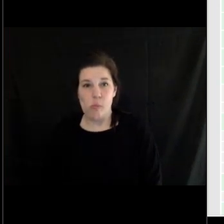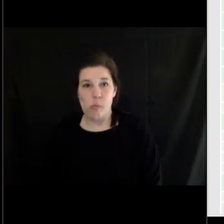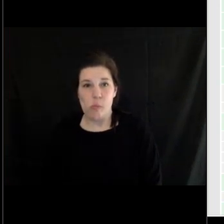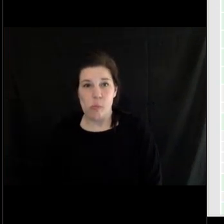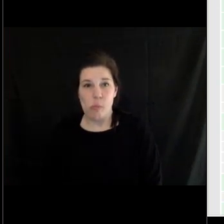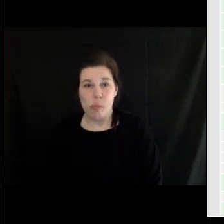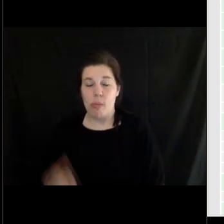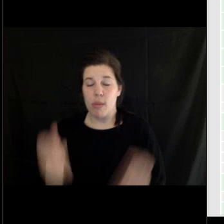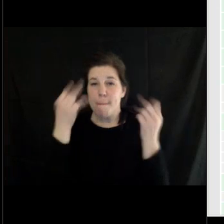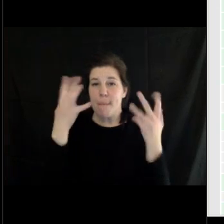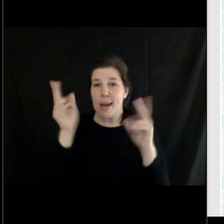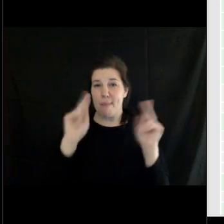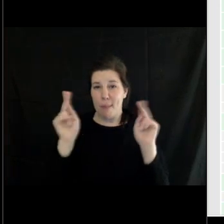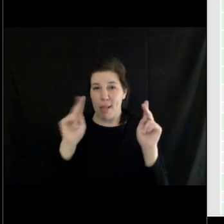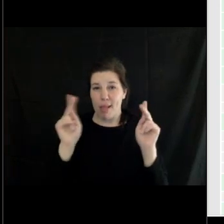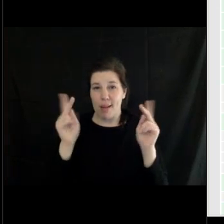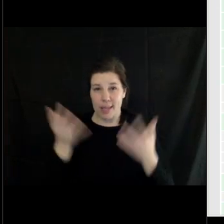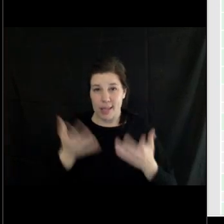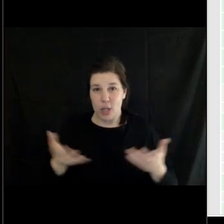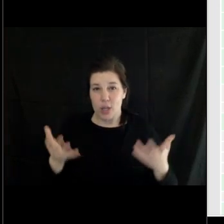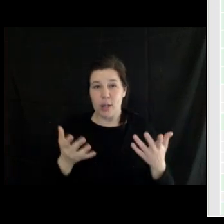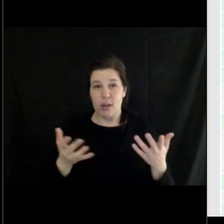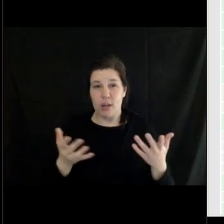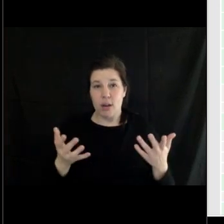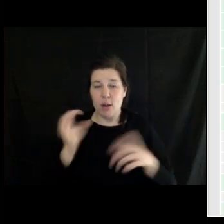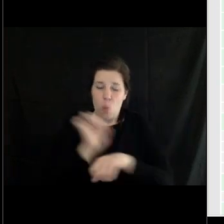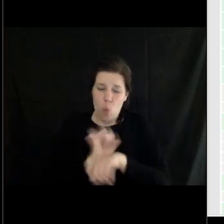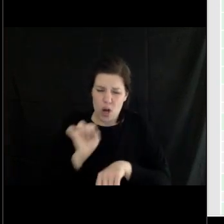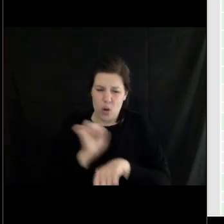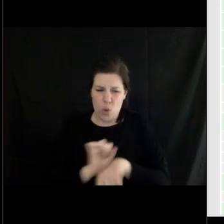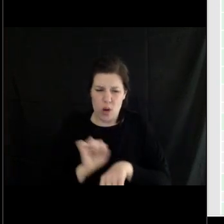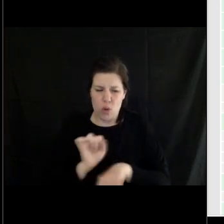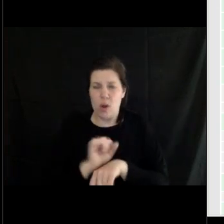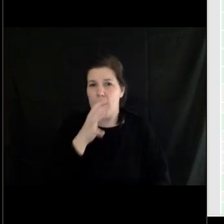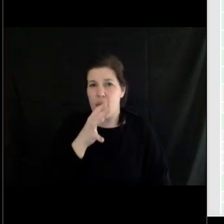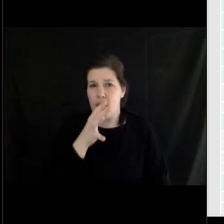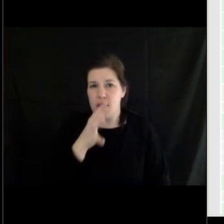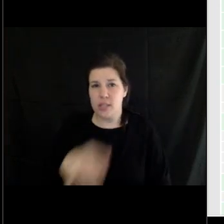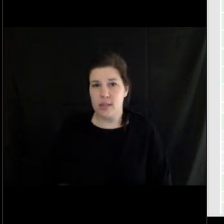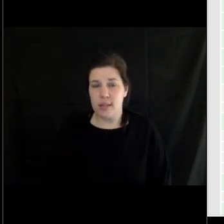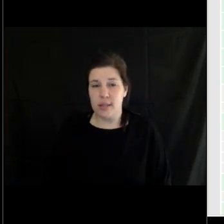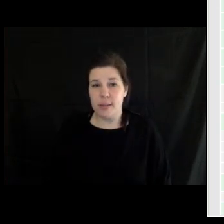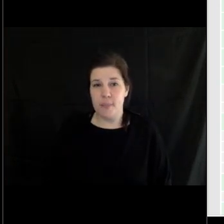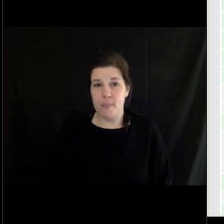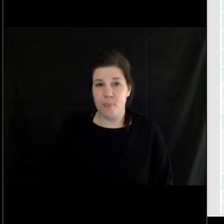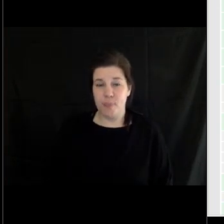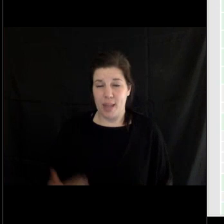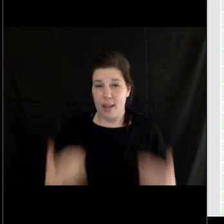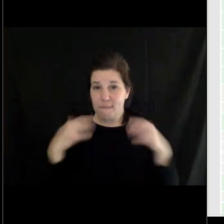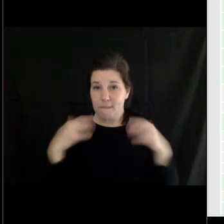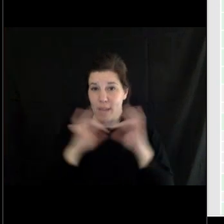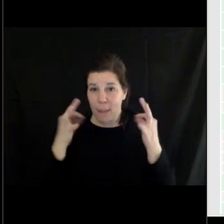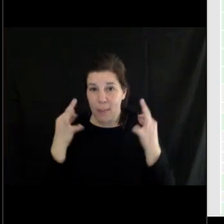Many of us out here are working mothers with families.